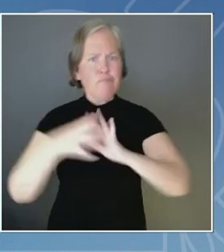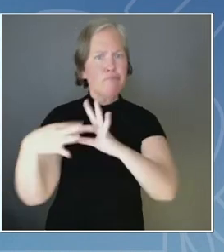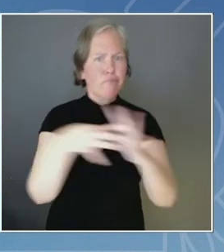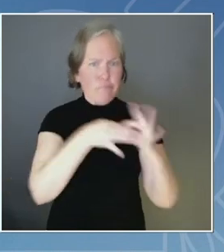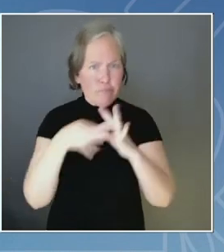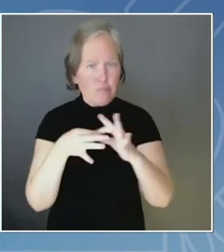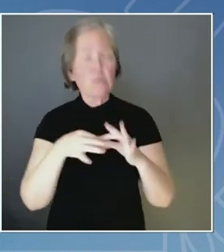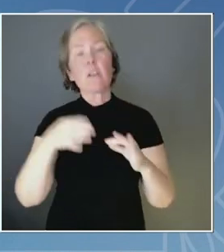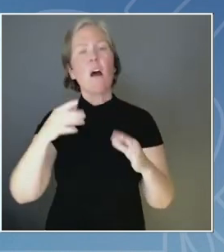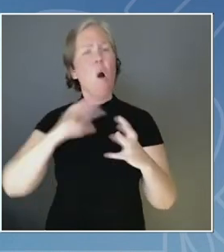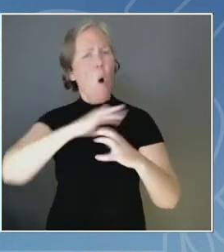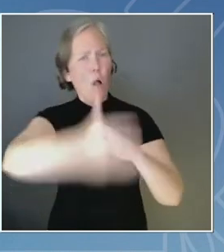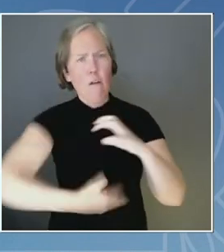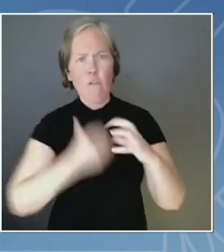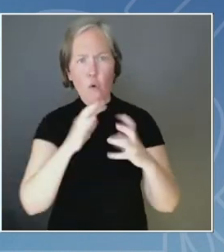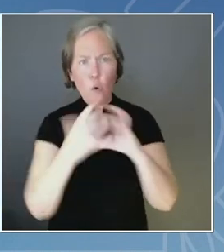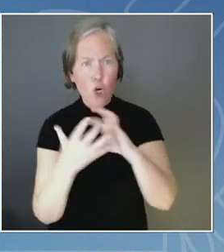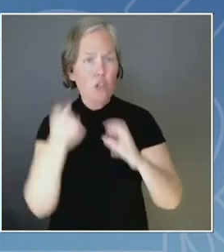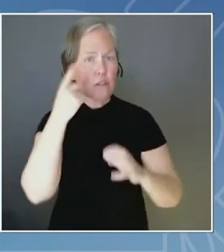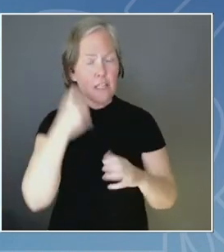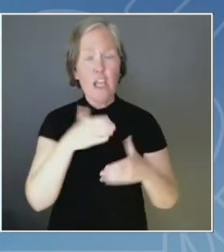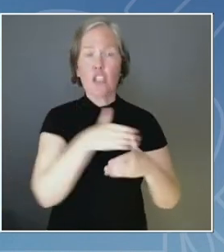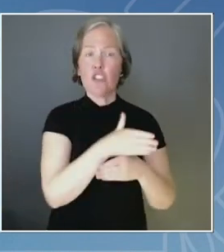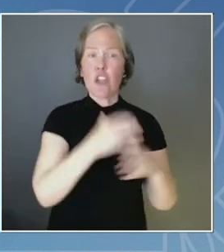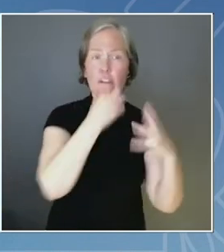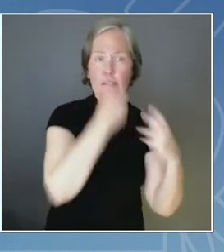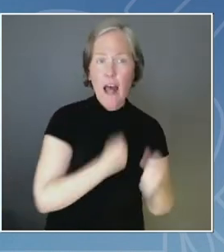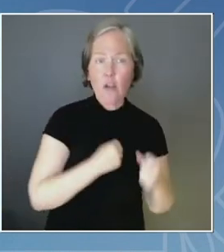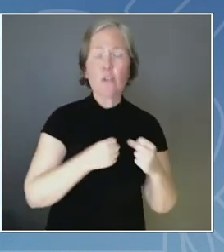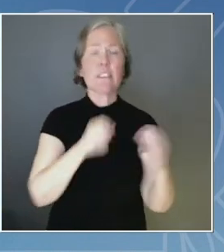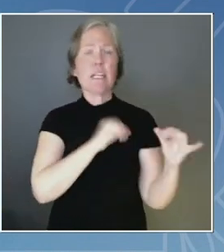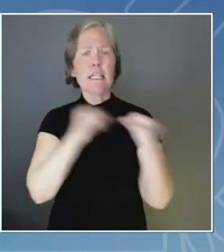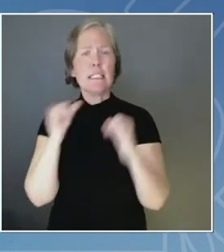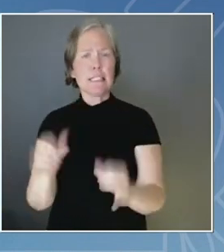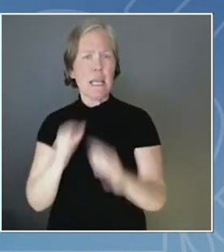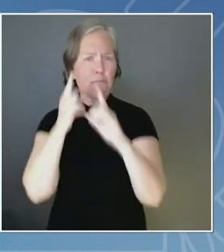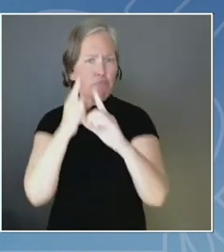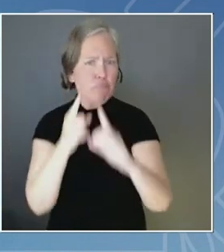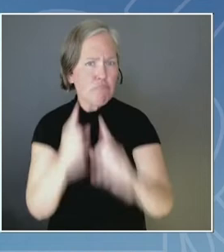values, mutual interests, and deep friendships.